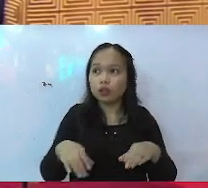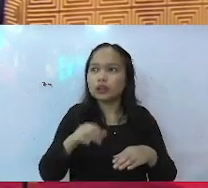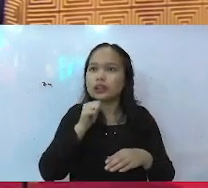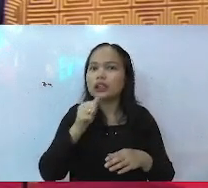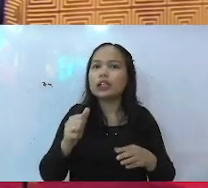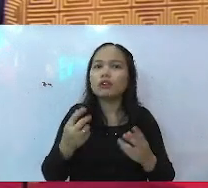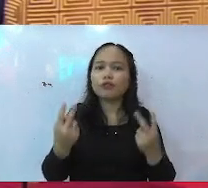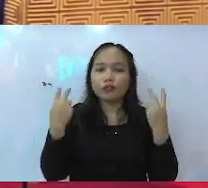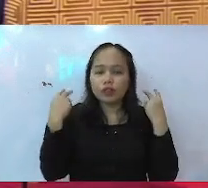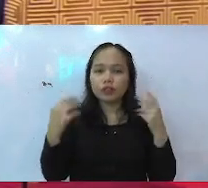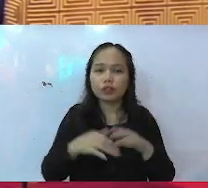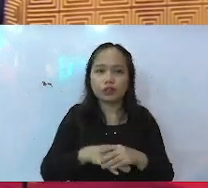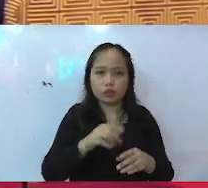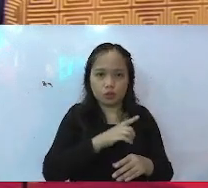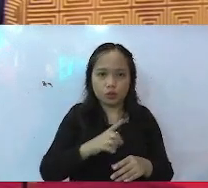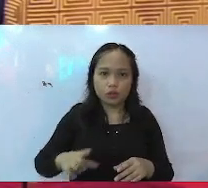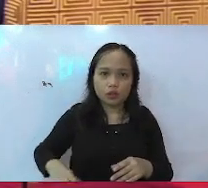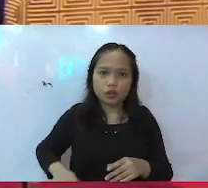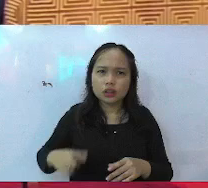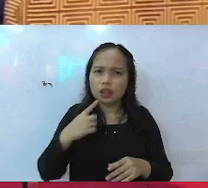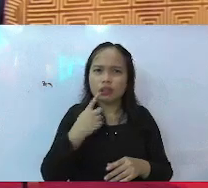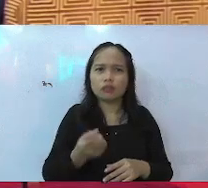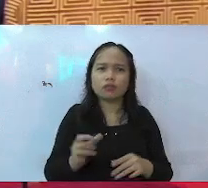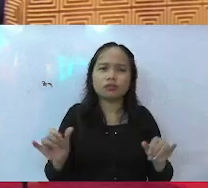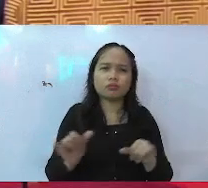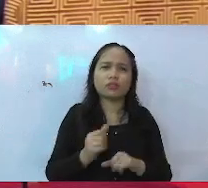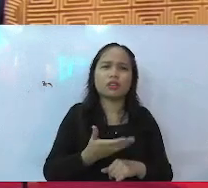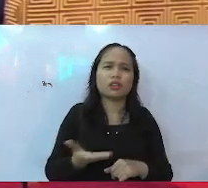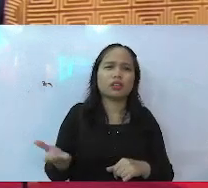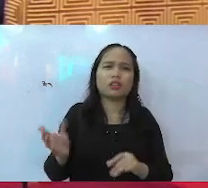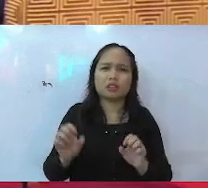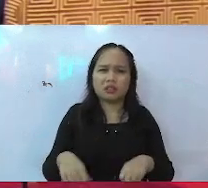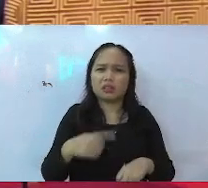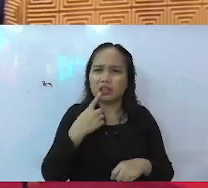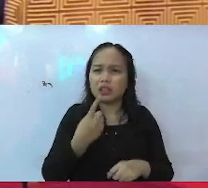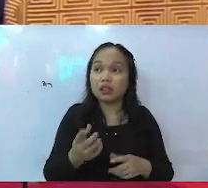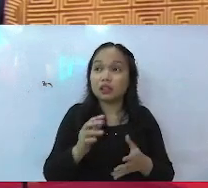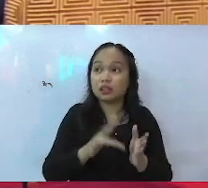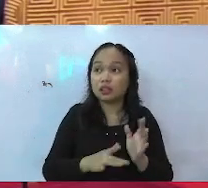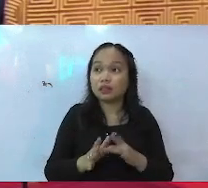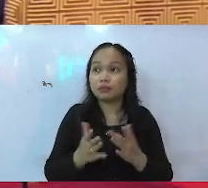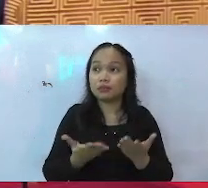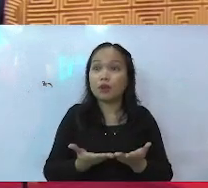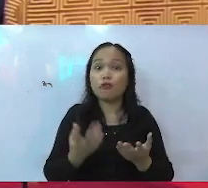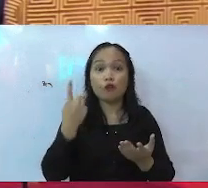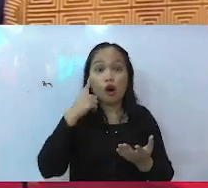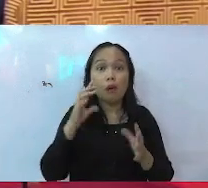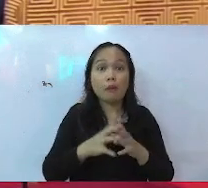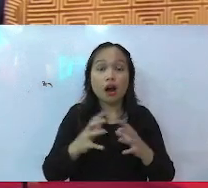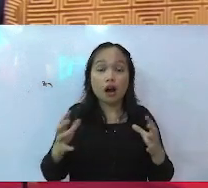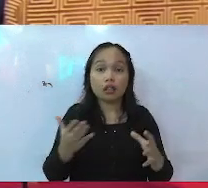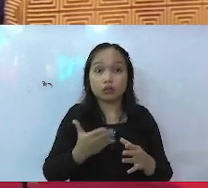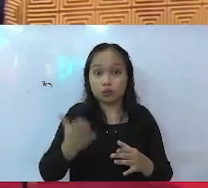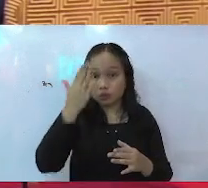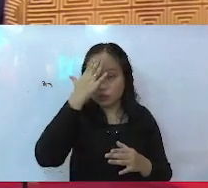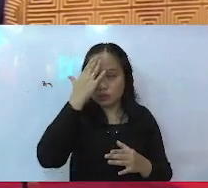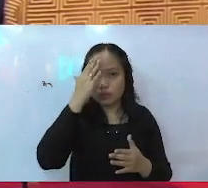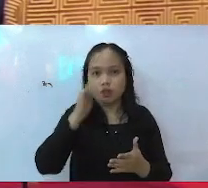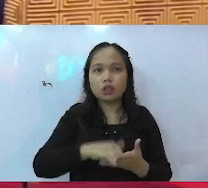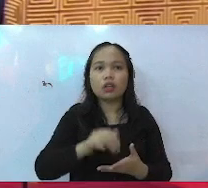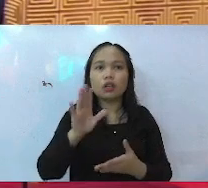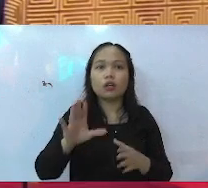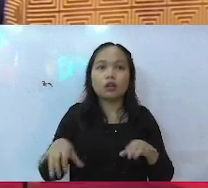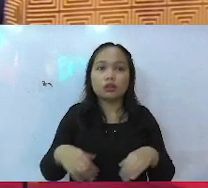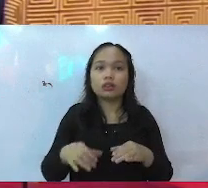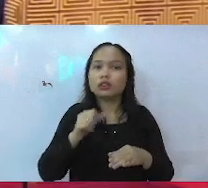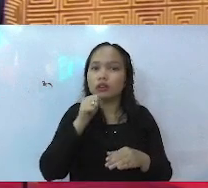Lord you see hindi na pwede namang sabihin kung tutusin titingnan mo yyung verse sa Bible for as much as you know that Your labor is not